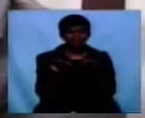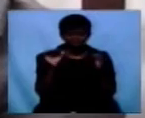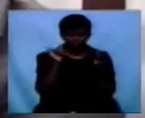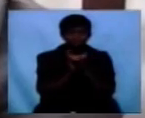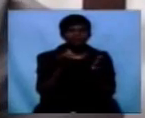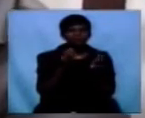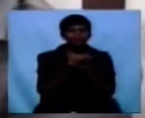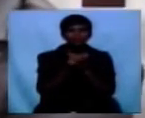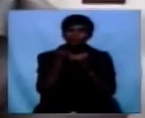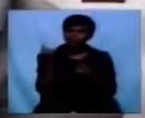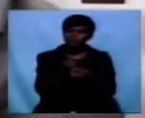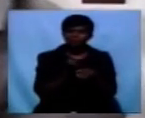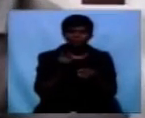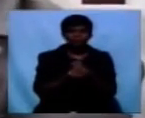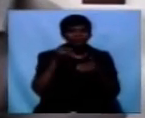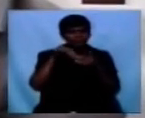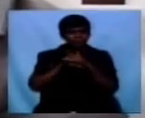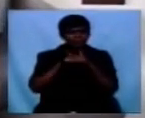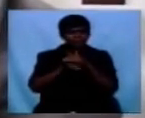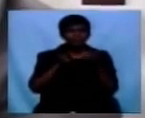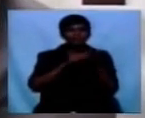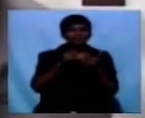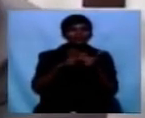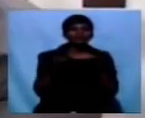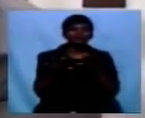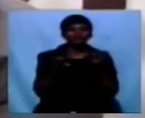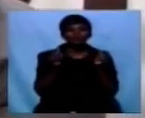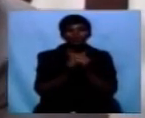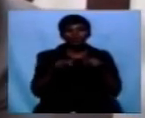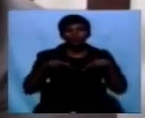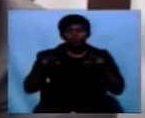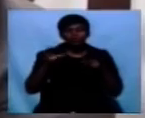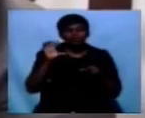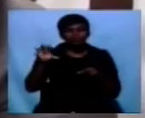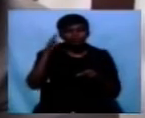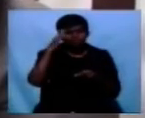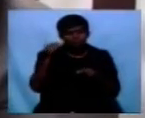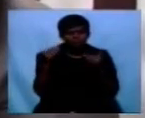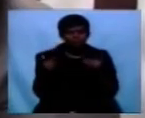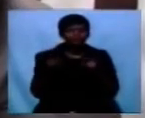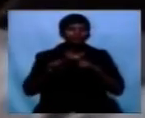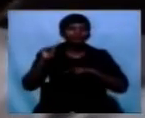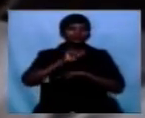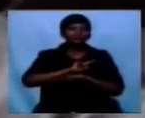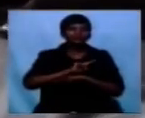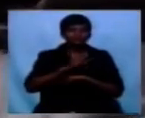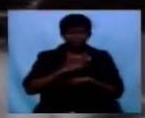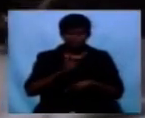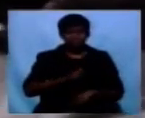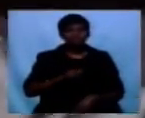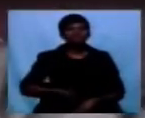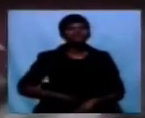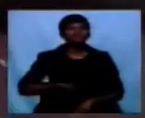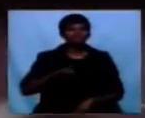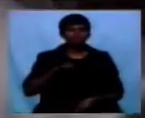will only be accessed by programs to do with the road sector. That's why today I'm very proud to